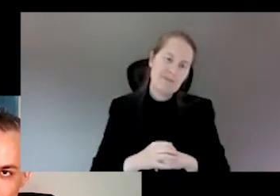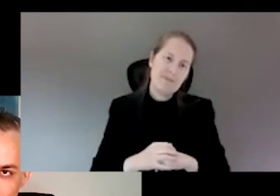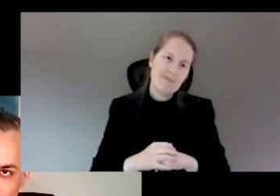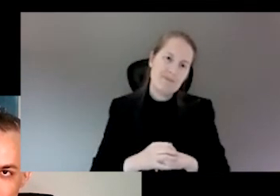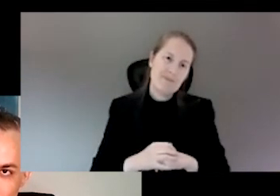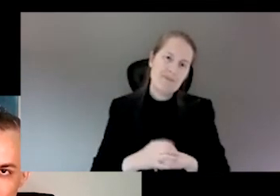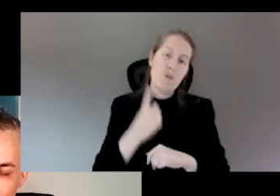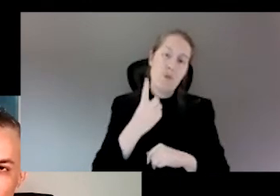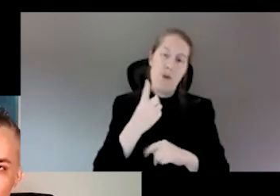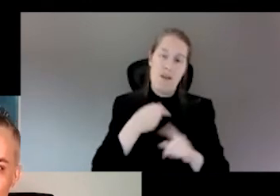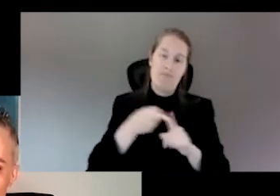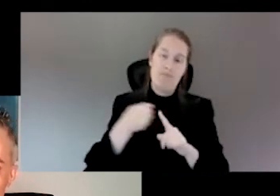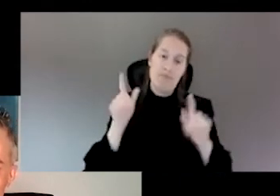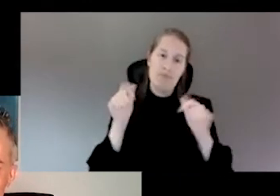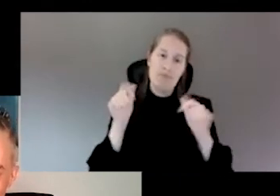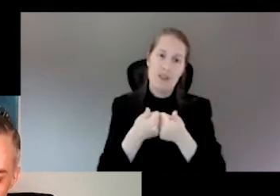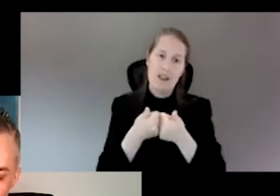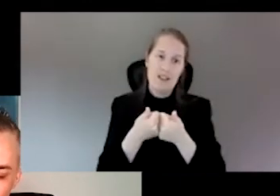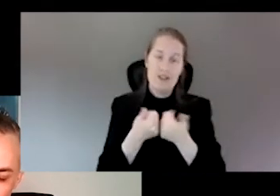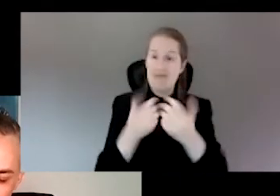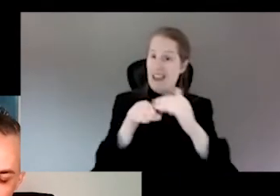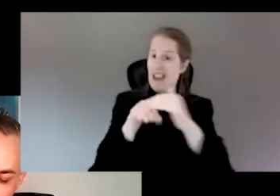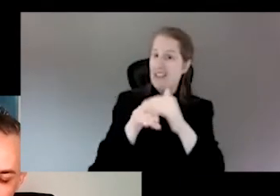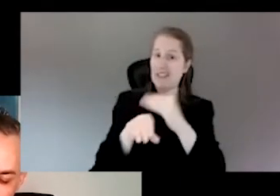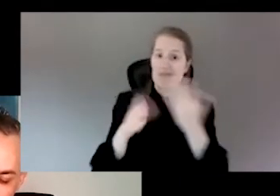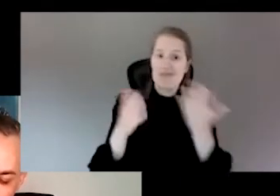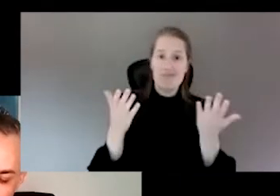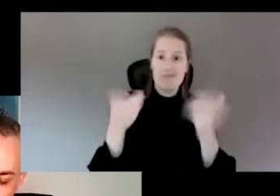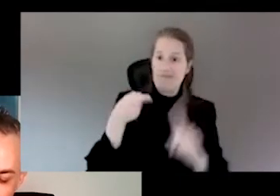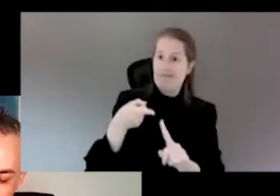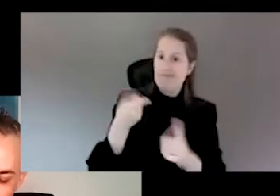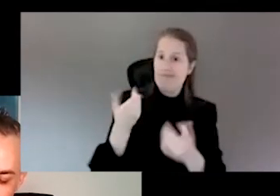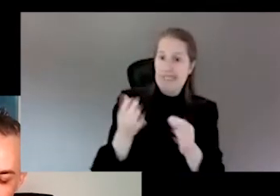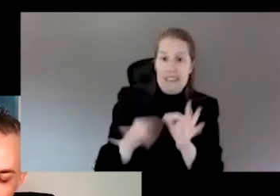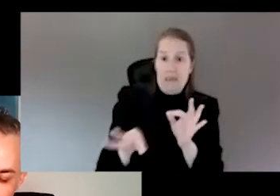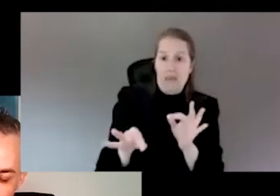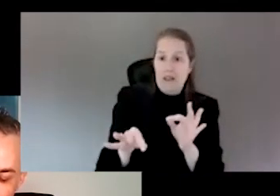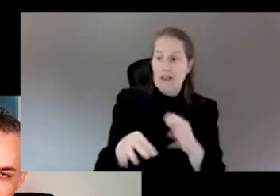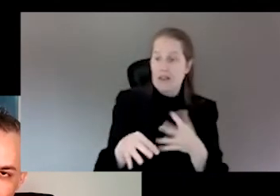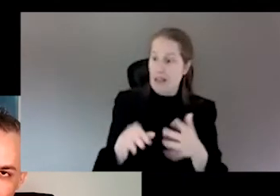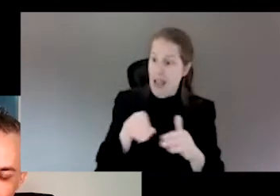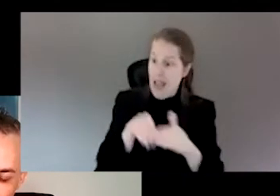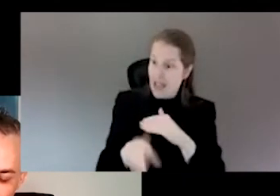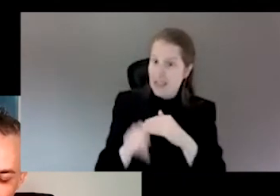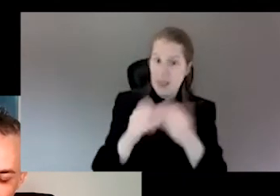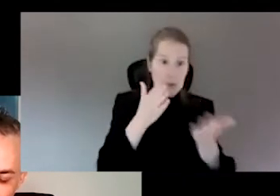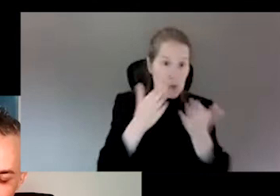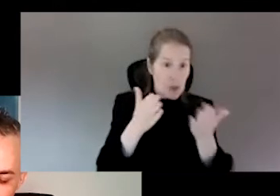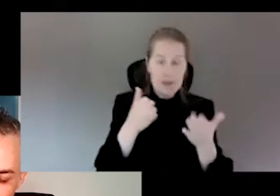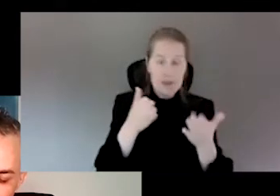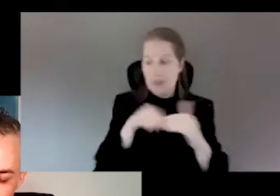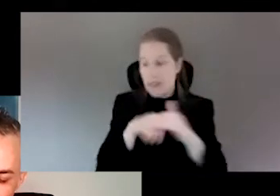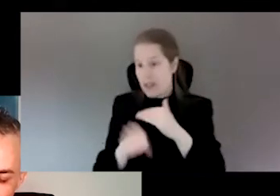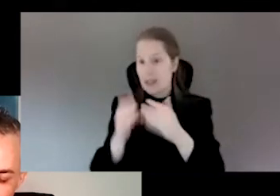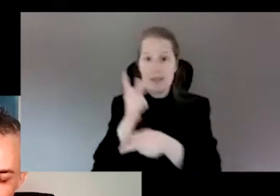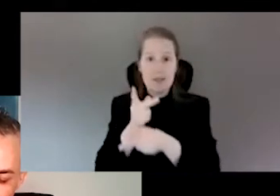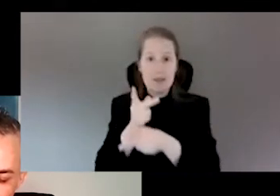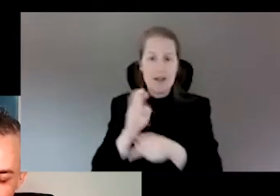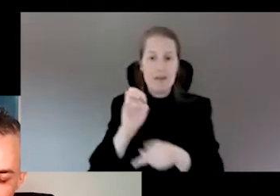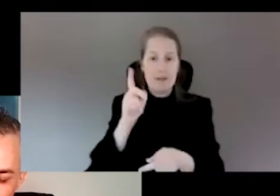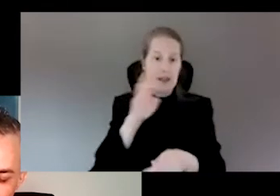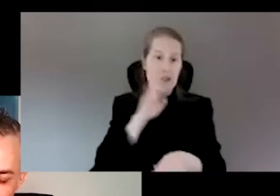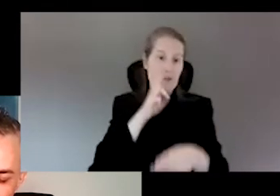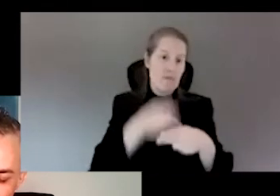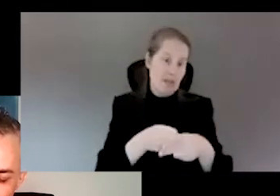see is just simply an access to service and access to care. And Elver brought up a great